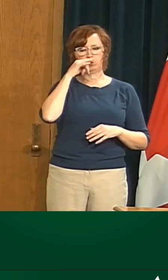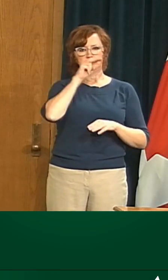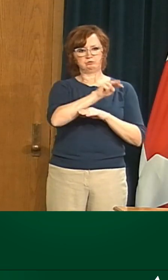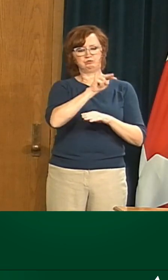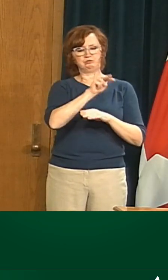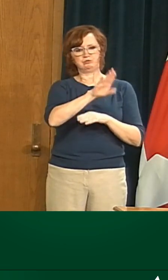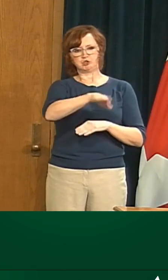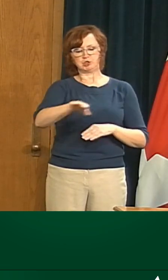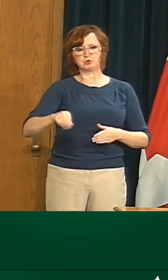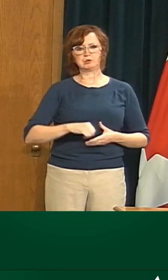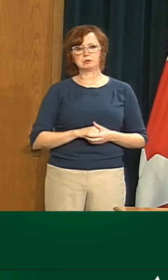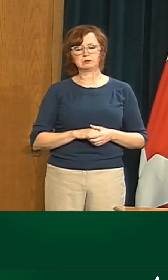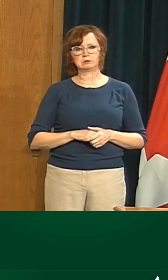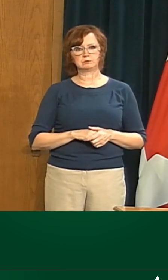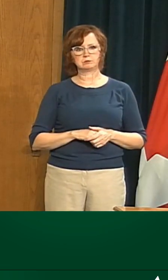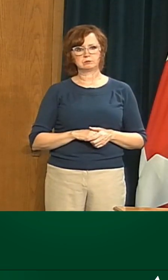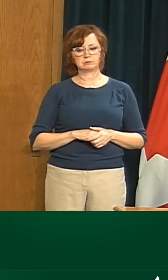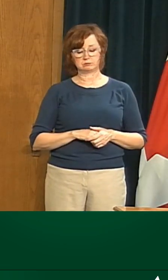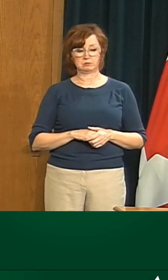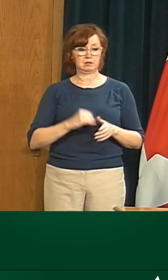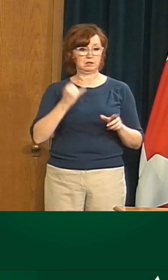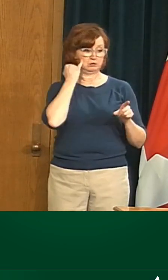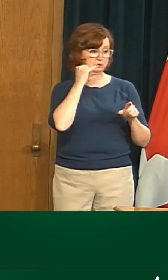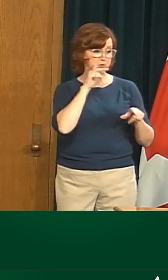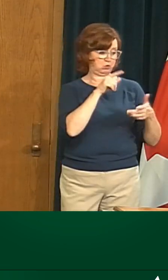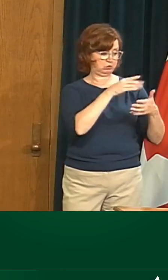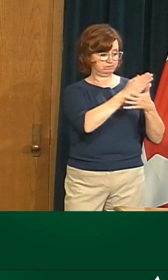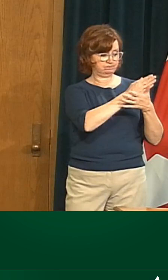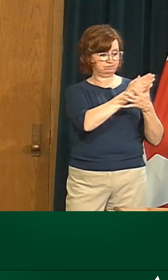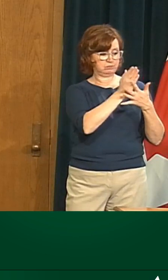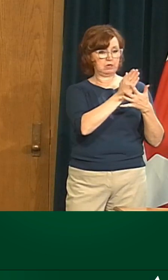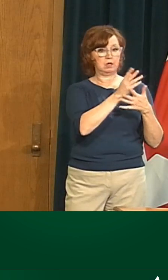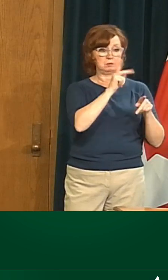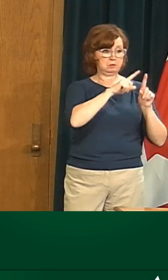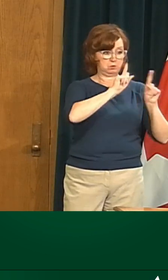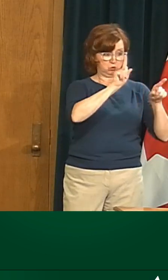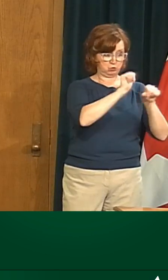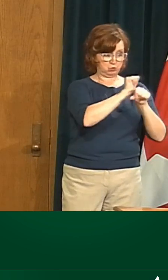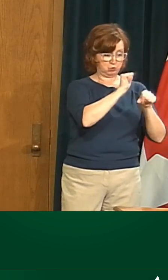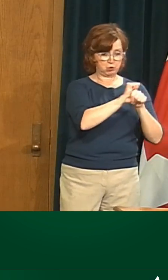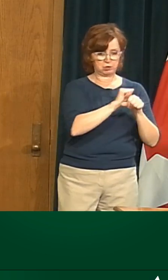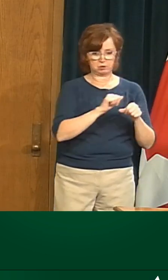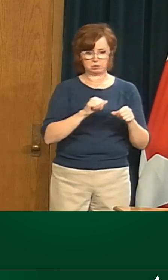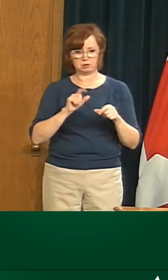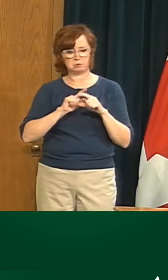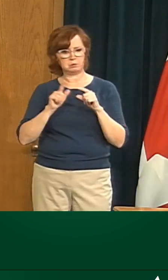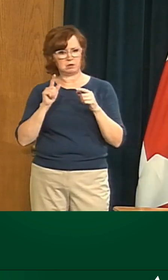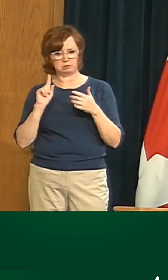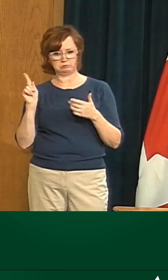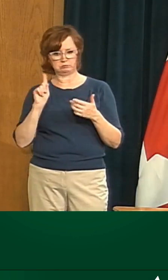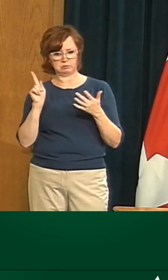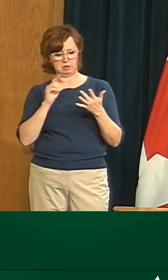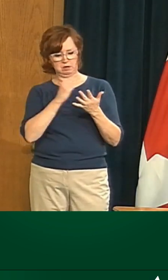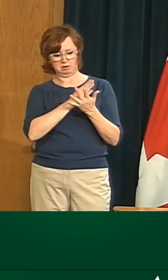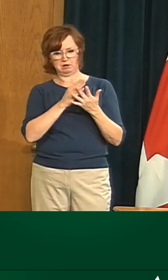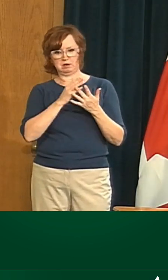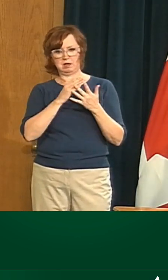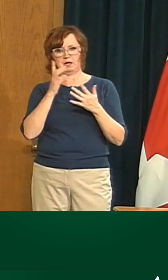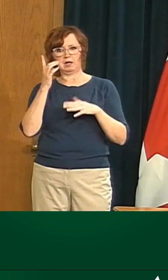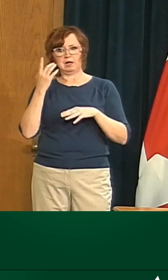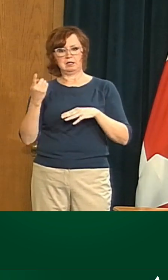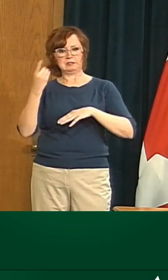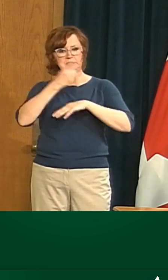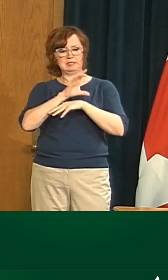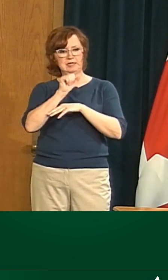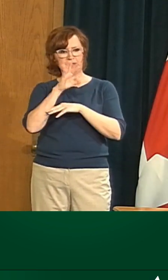to work, but a lot of these people have kids, and any expansions on the number of kids that daycares can have doesn't come until 3, and schools are still going to